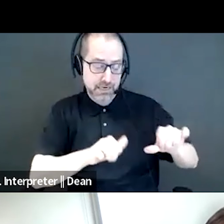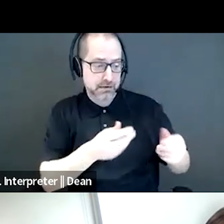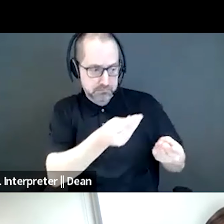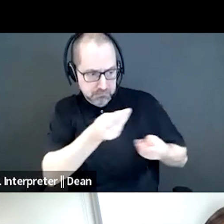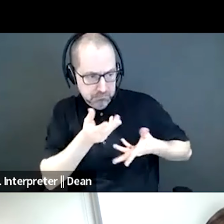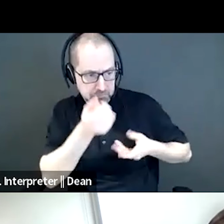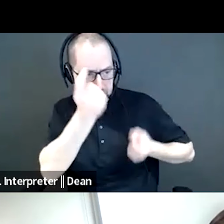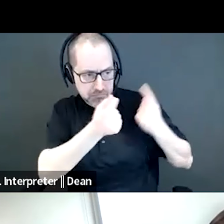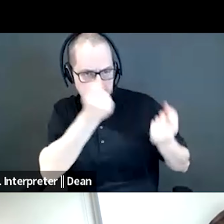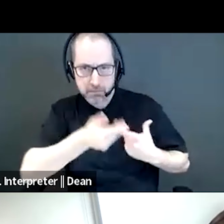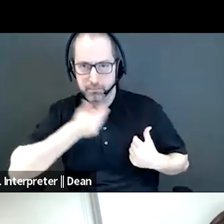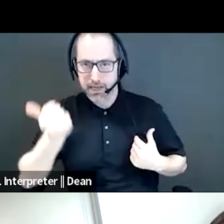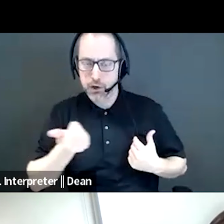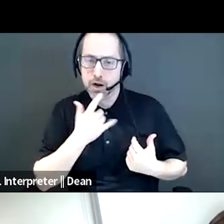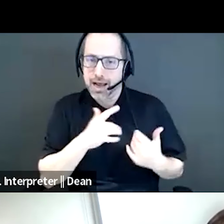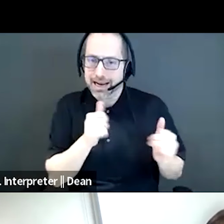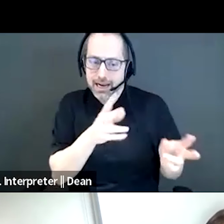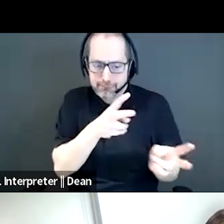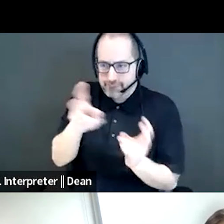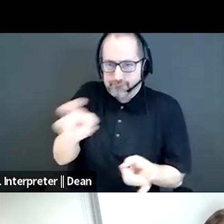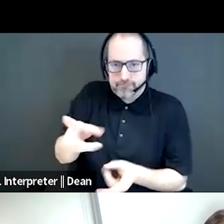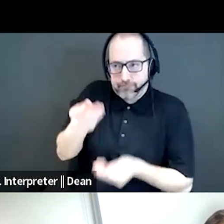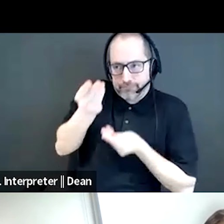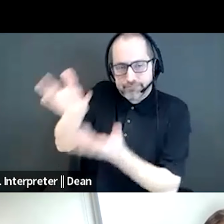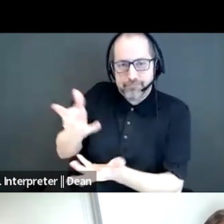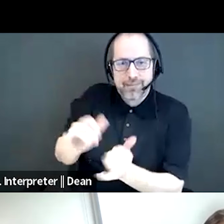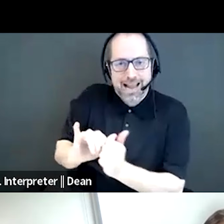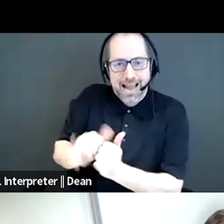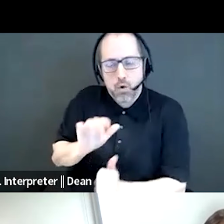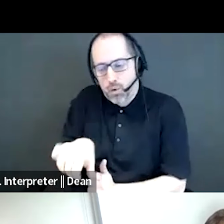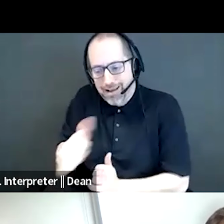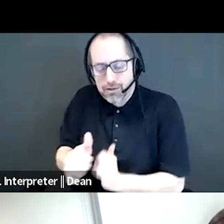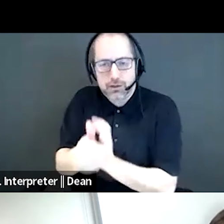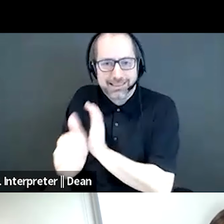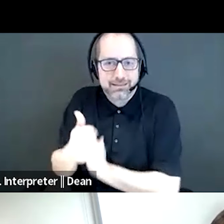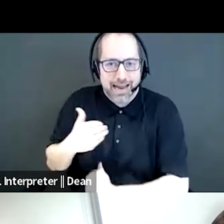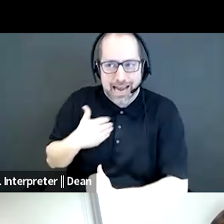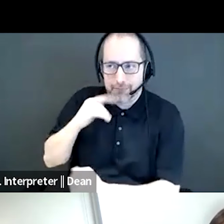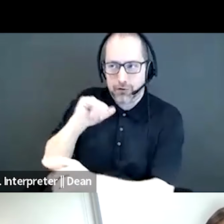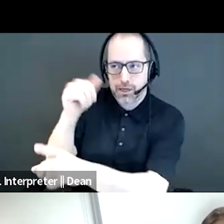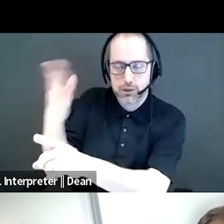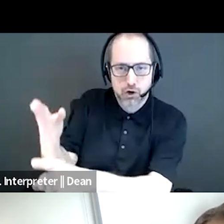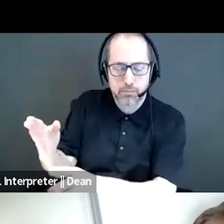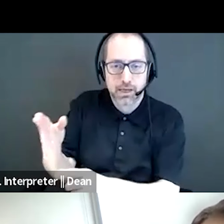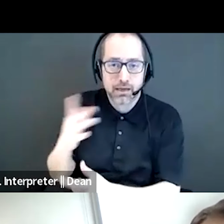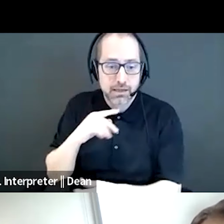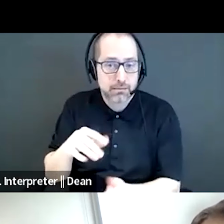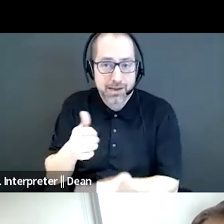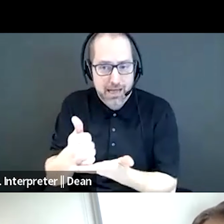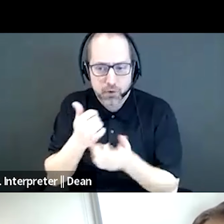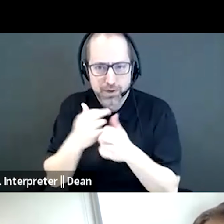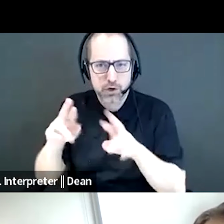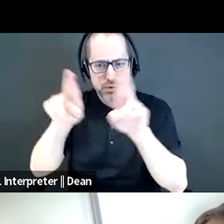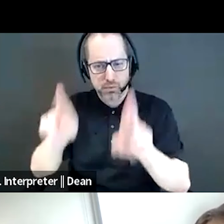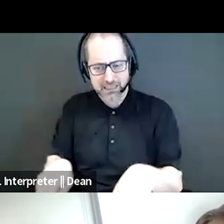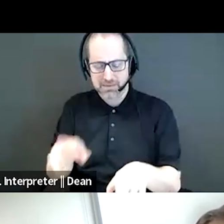other soft skills that I bring or other qualities that I bring to the job. And that can be really helpful when you're trying to sort of address those resume gaps, which can